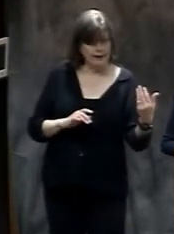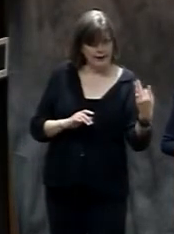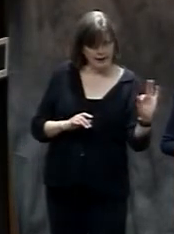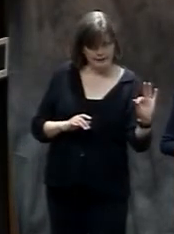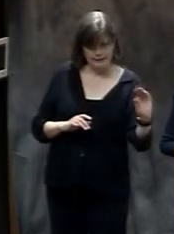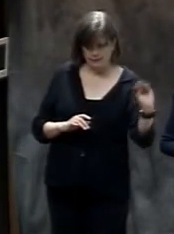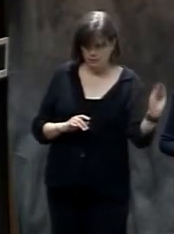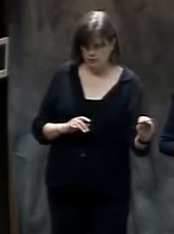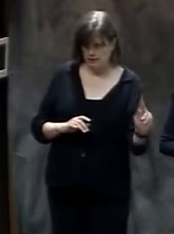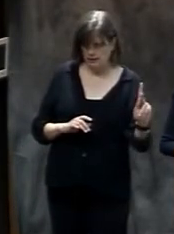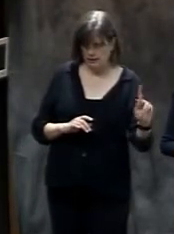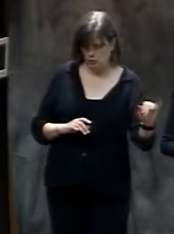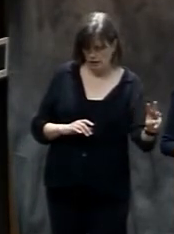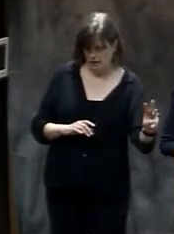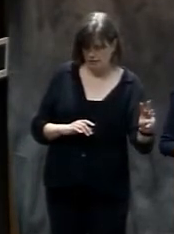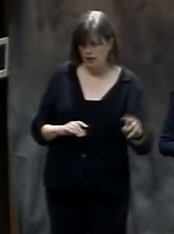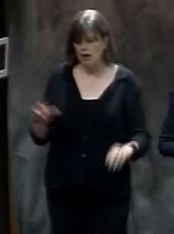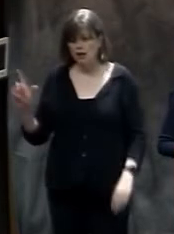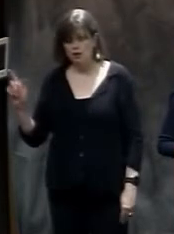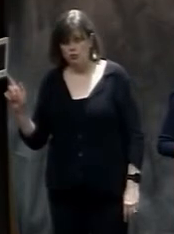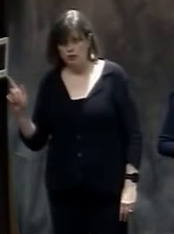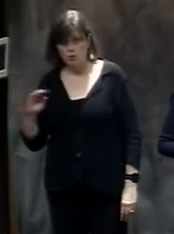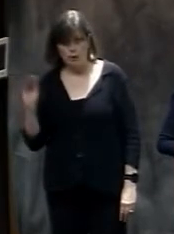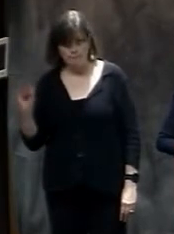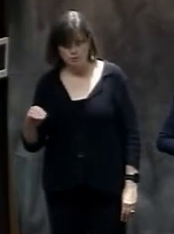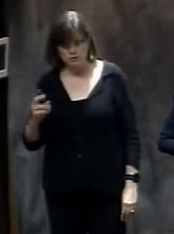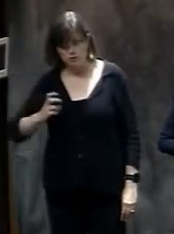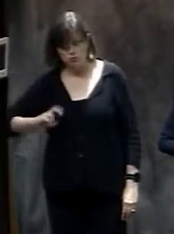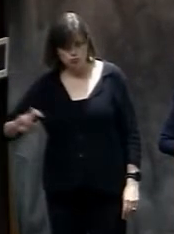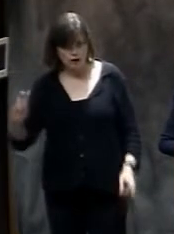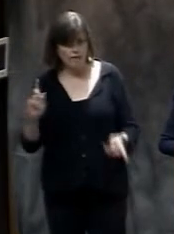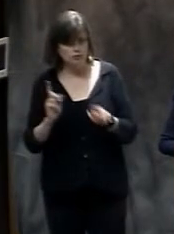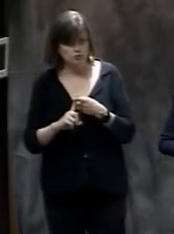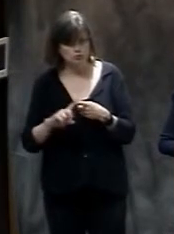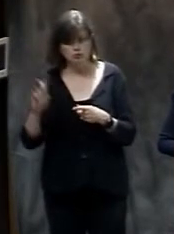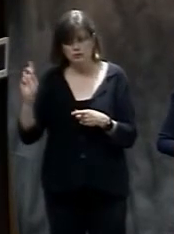then 21% traveled to dengue endemic countries in the past 12